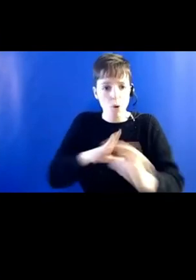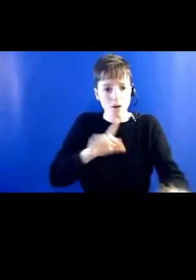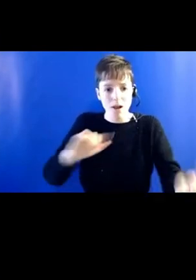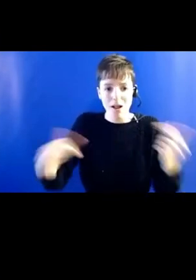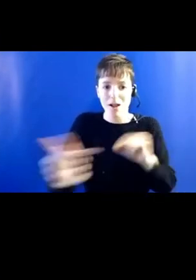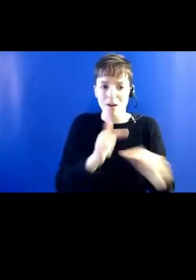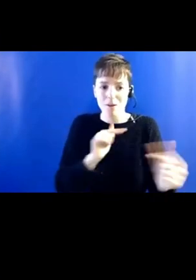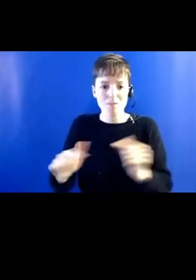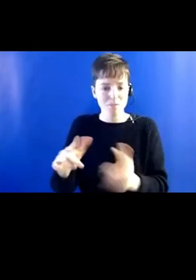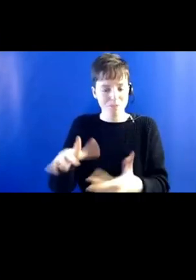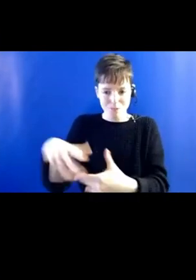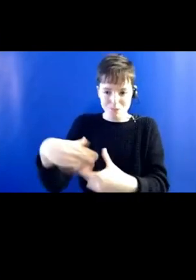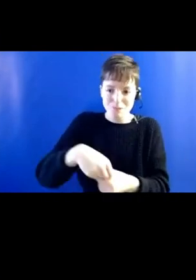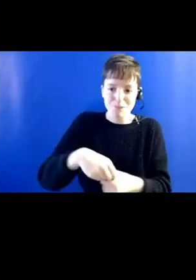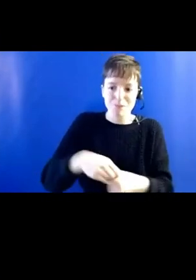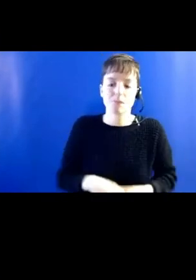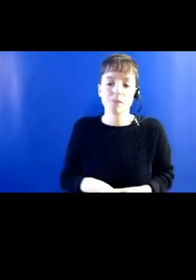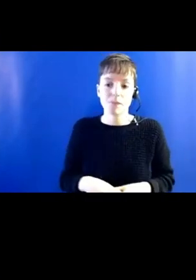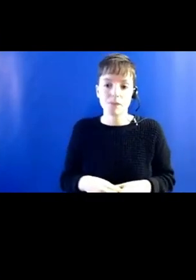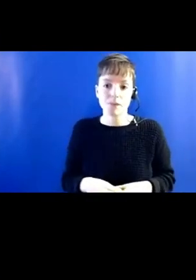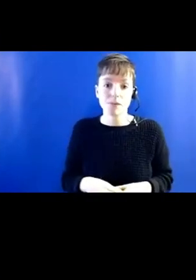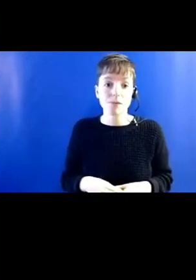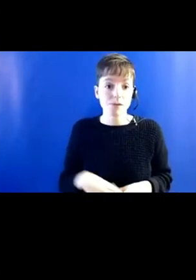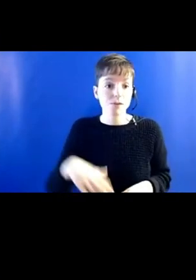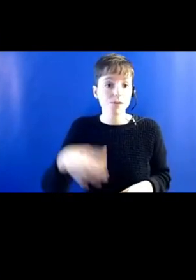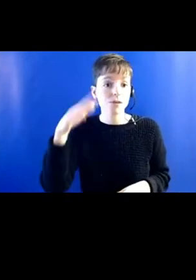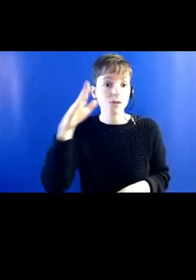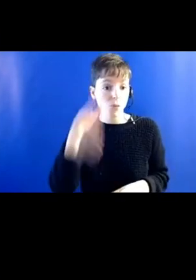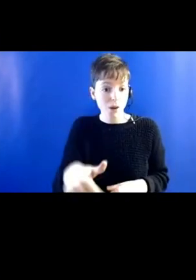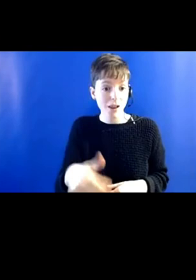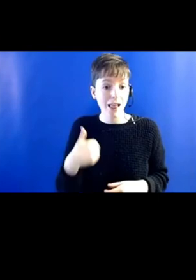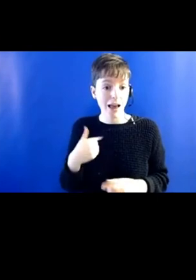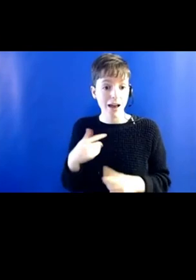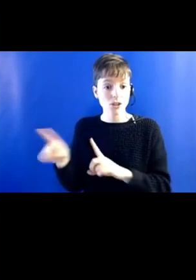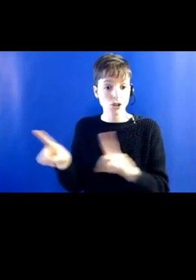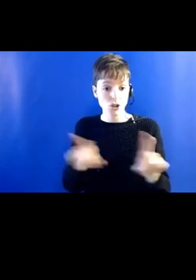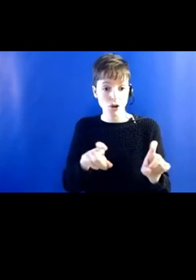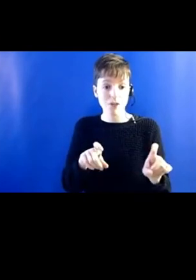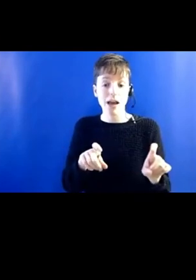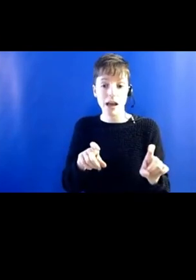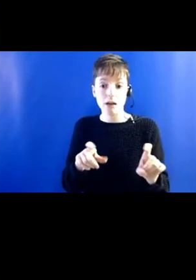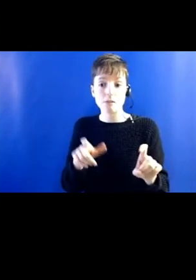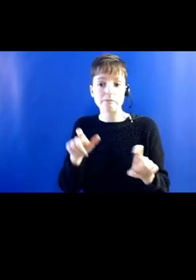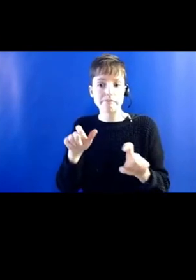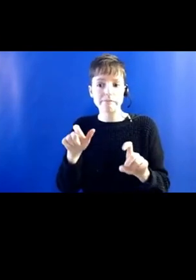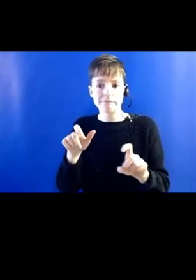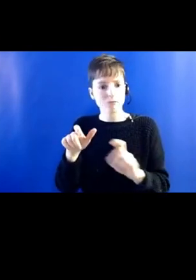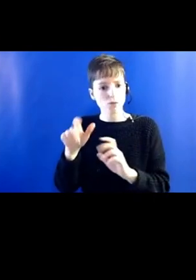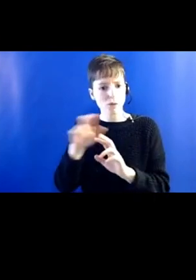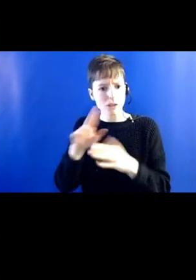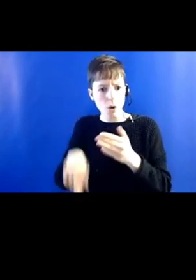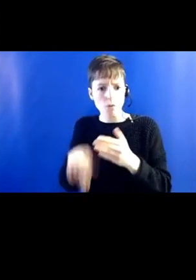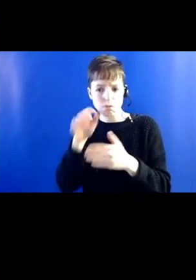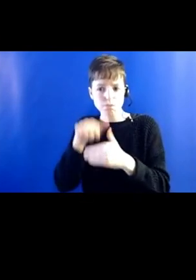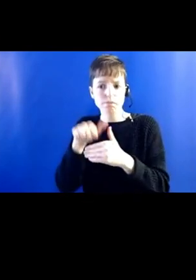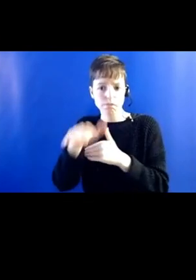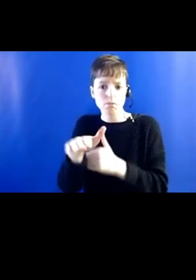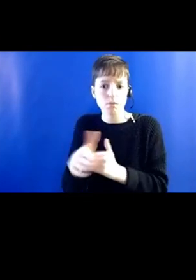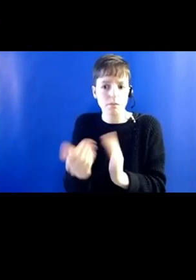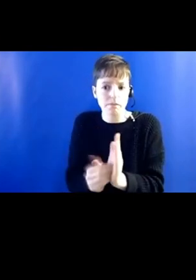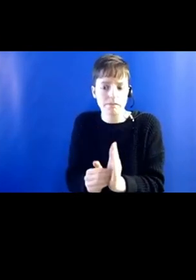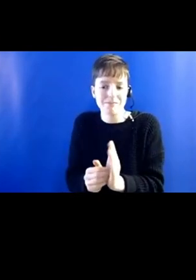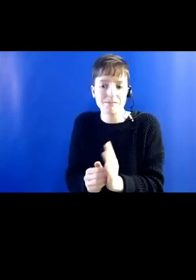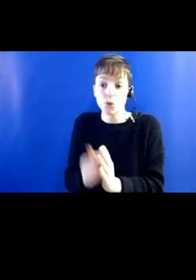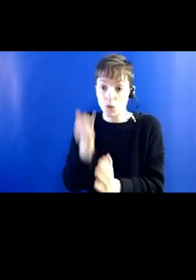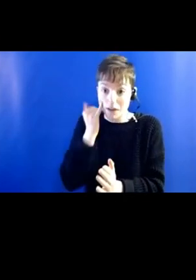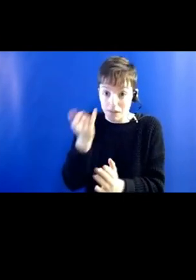to participate. We will circulate the survey results again. So if you have any questions about it, please let